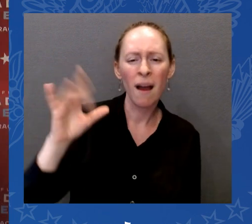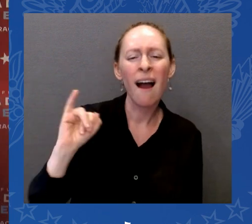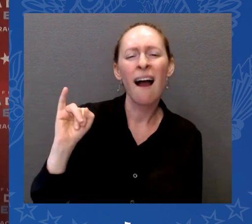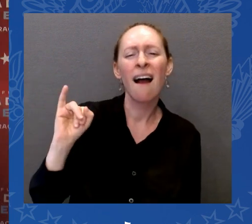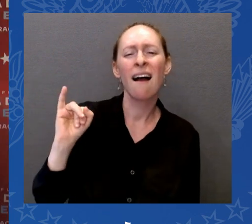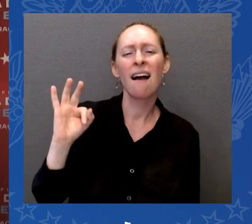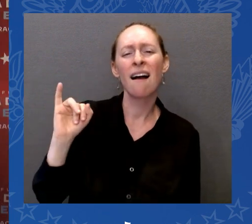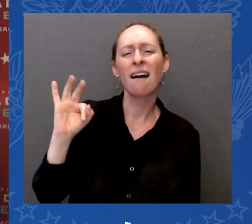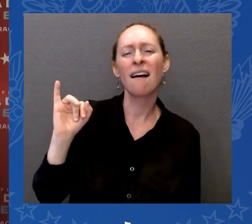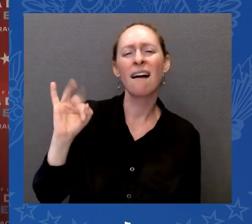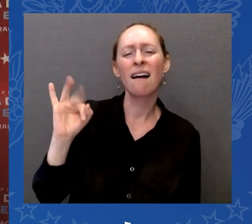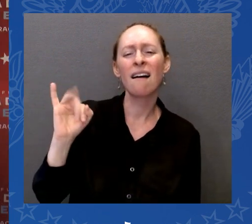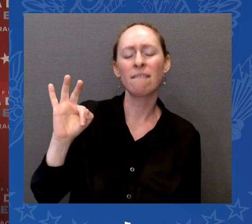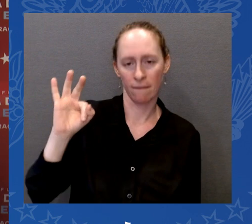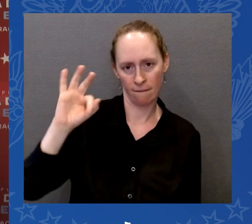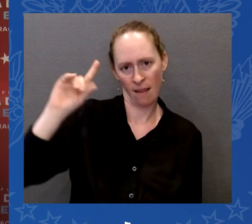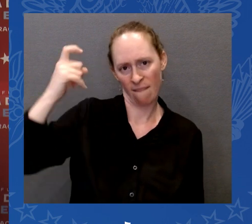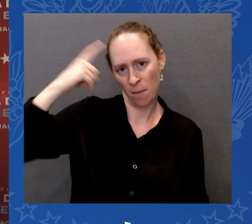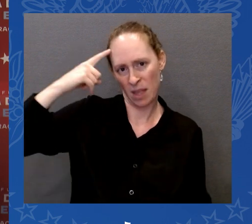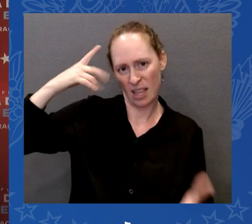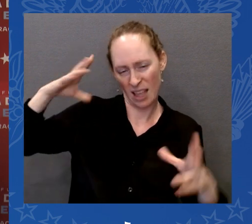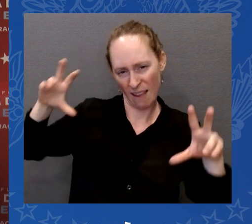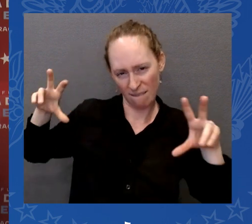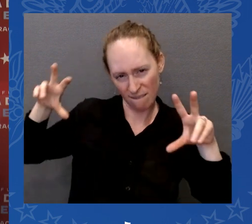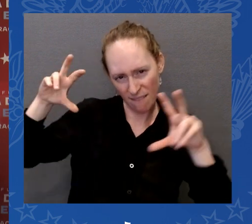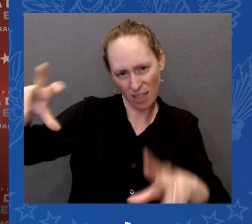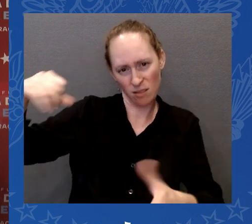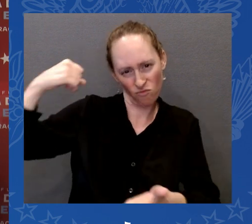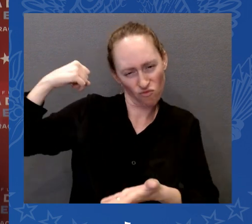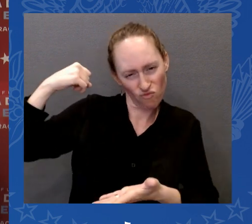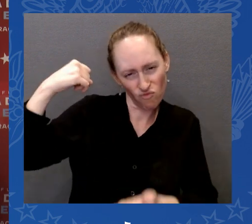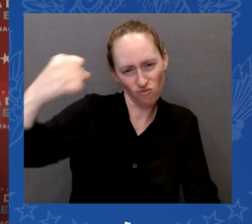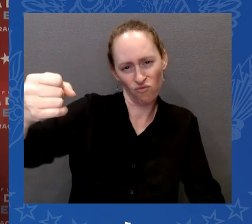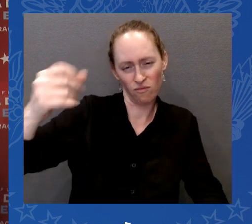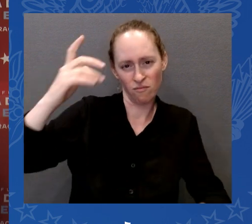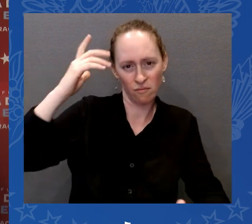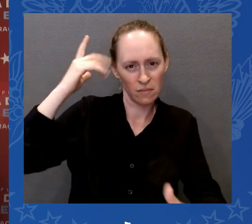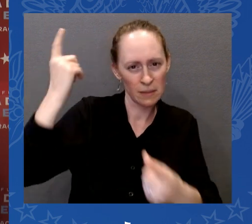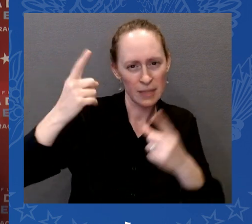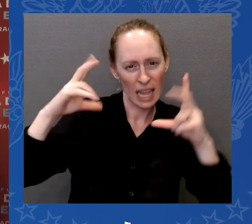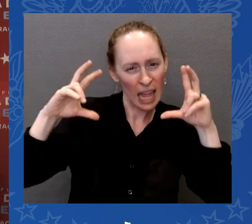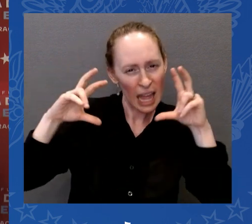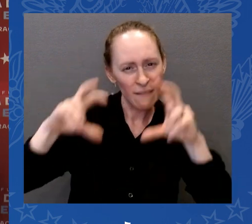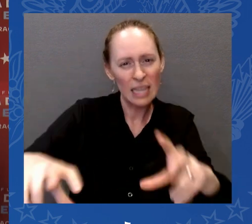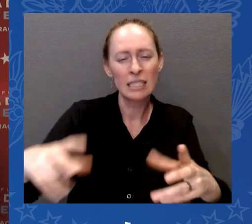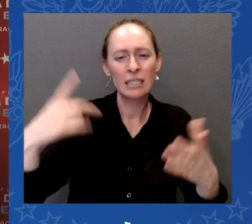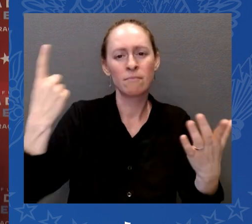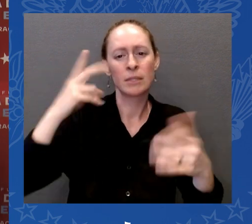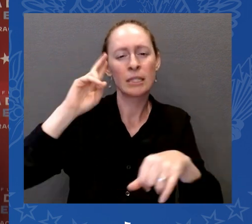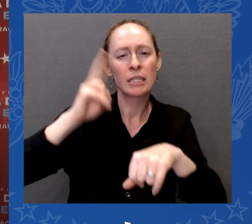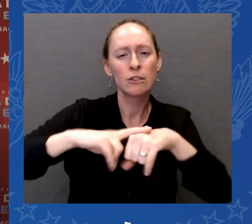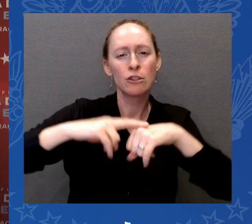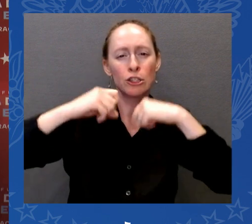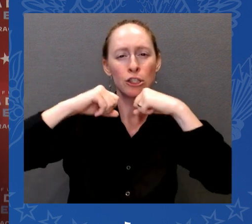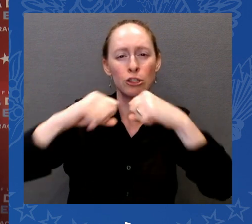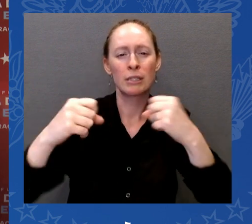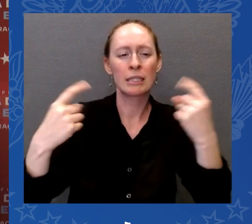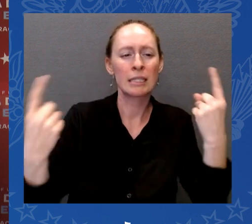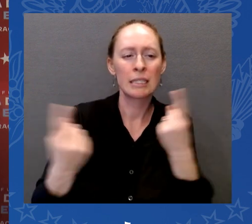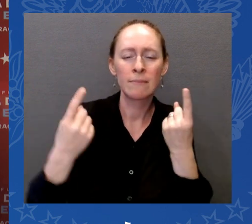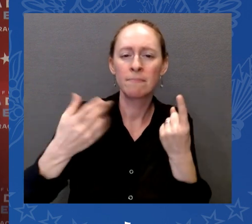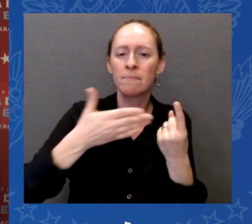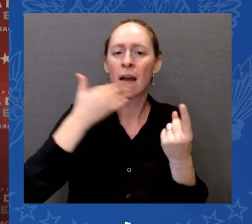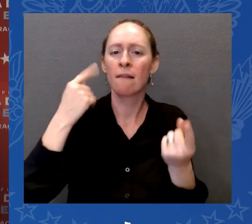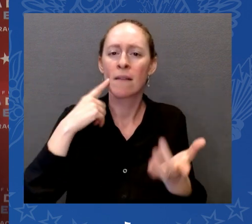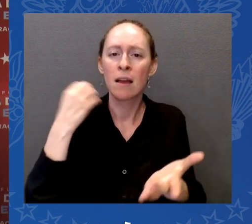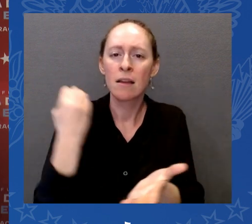we need to build up for our national security and economic well-being, does that encourage or discourage companies from